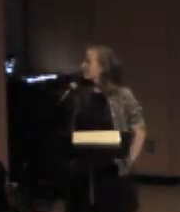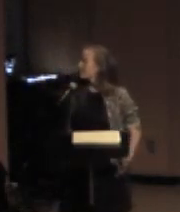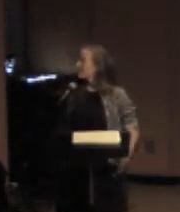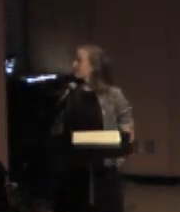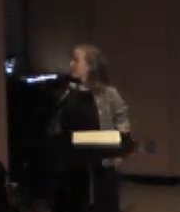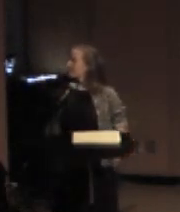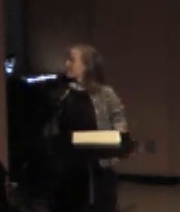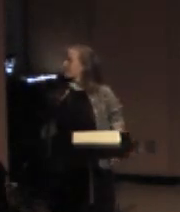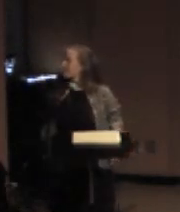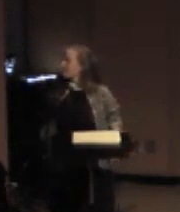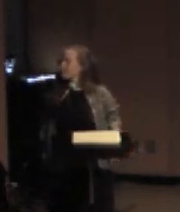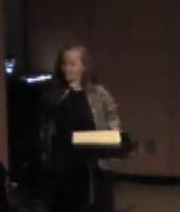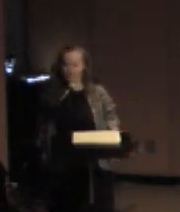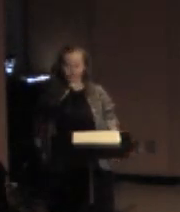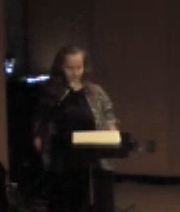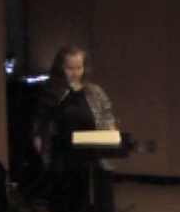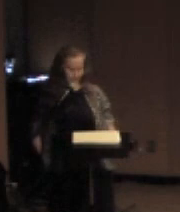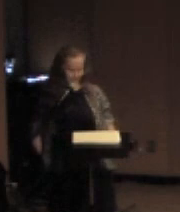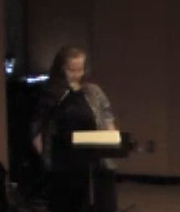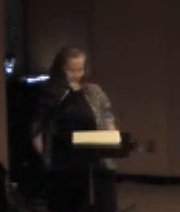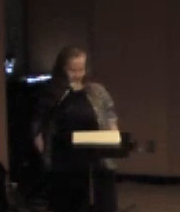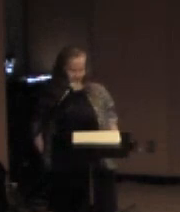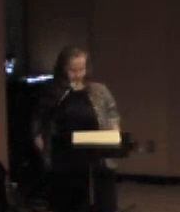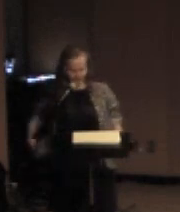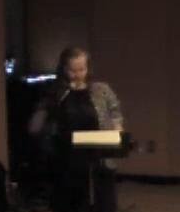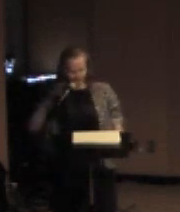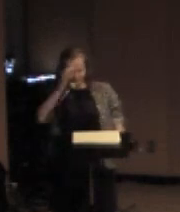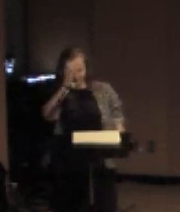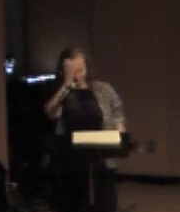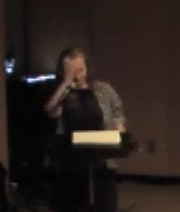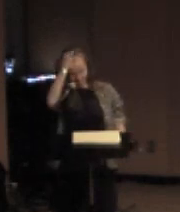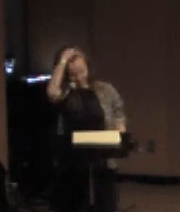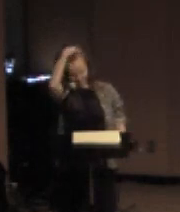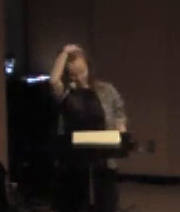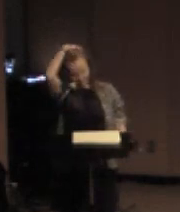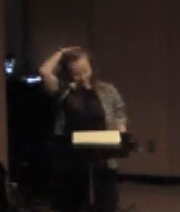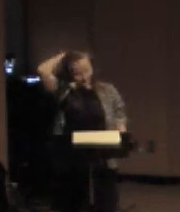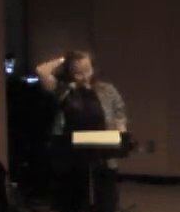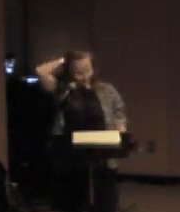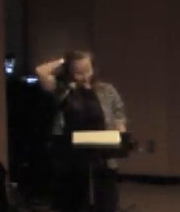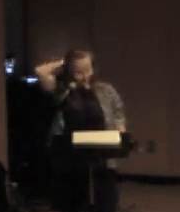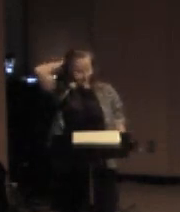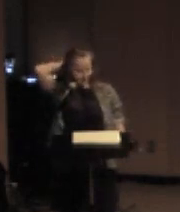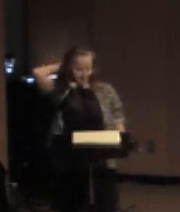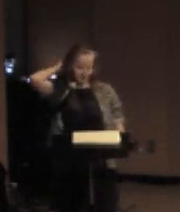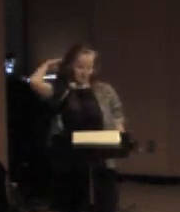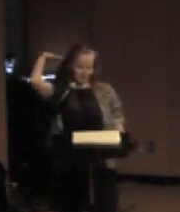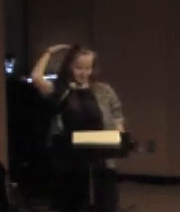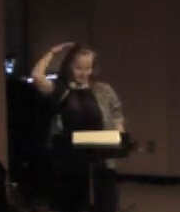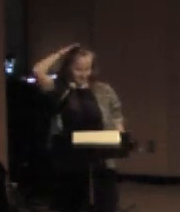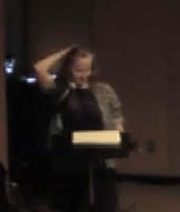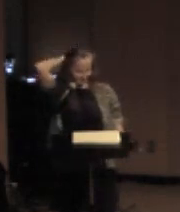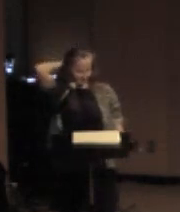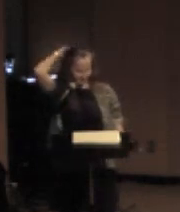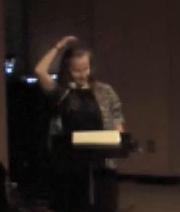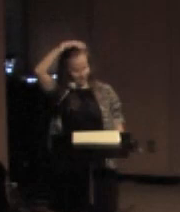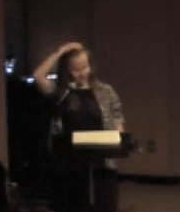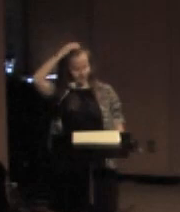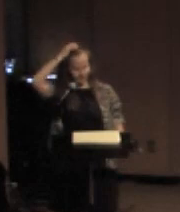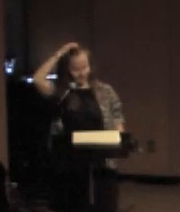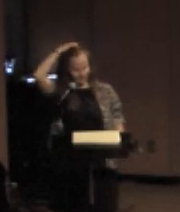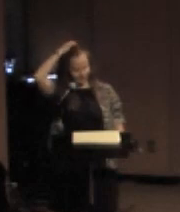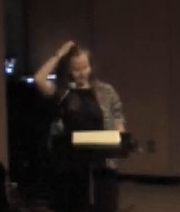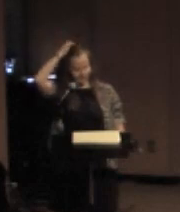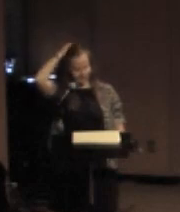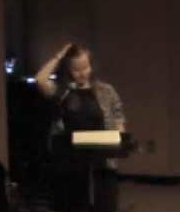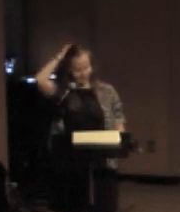rocking it up and down the crying subsides he goes and sits down on the sofa but then gets up again and goes to the window he takes the